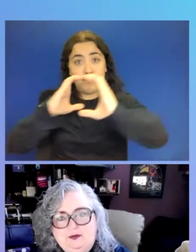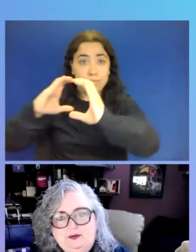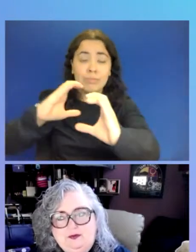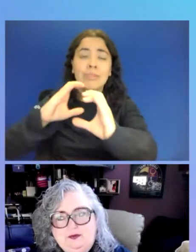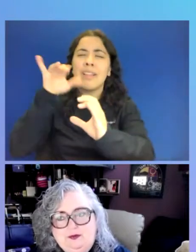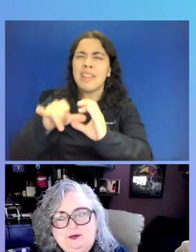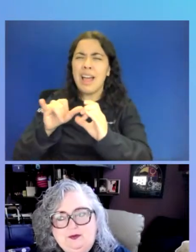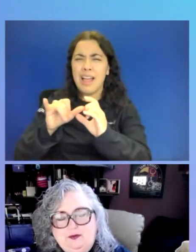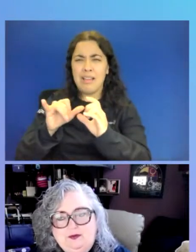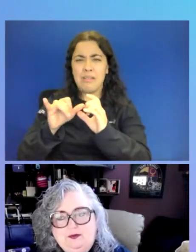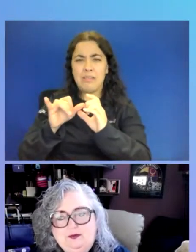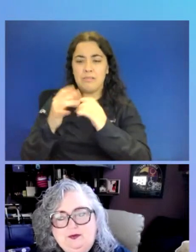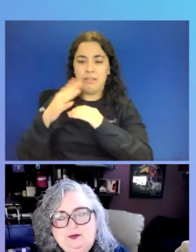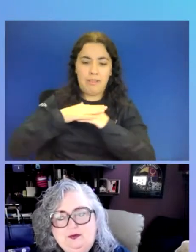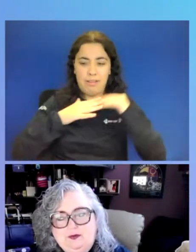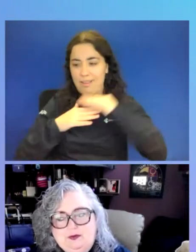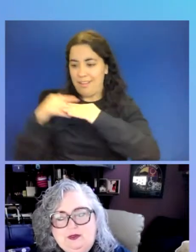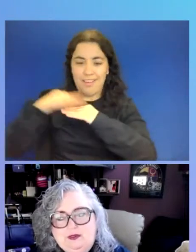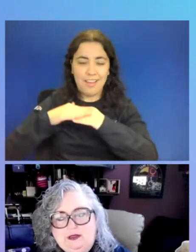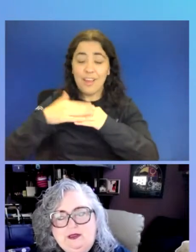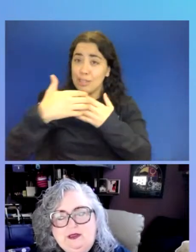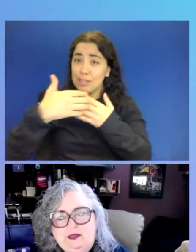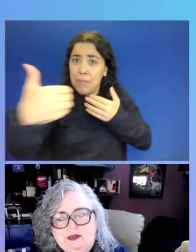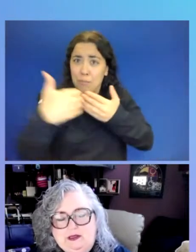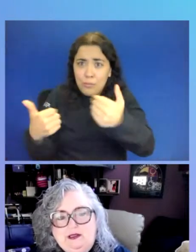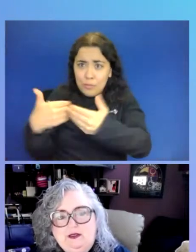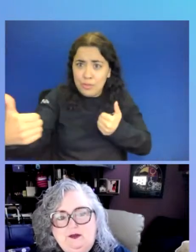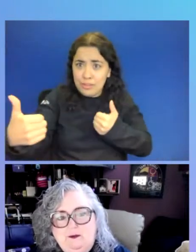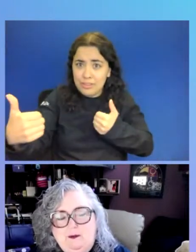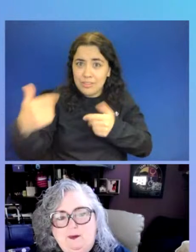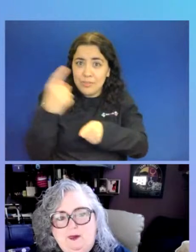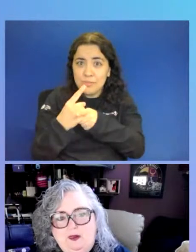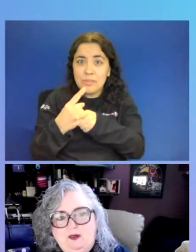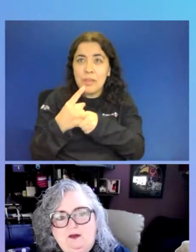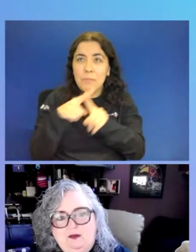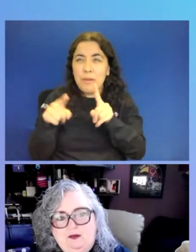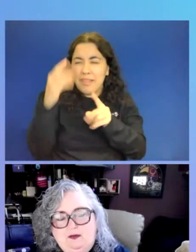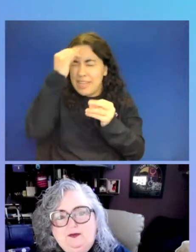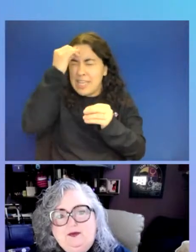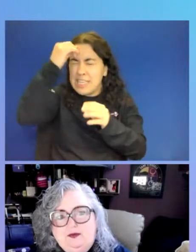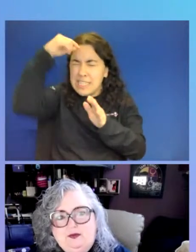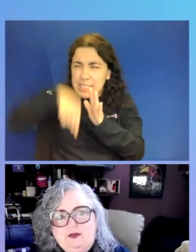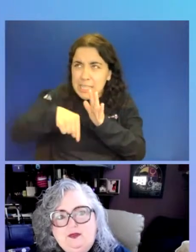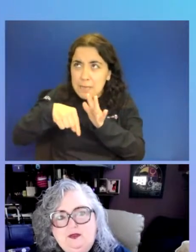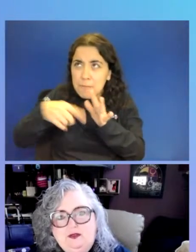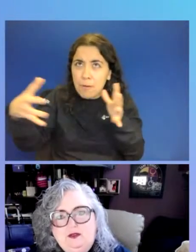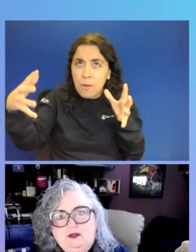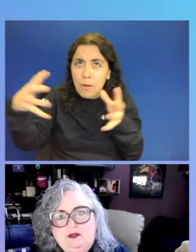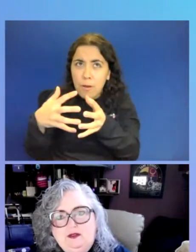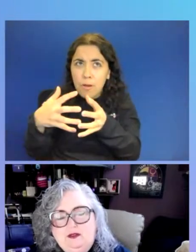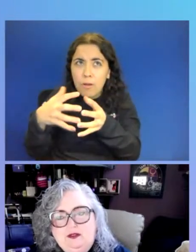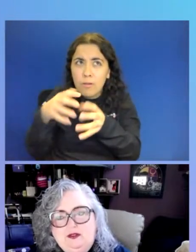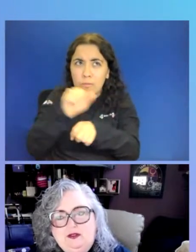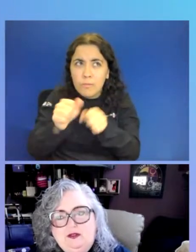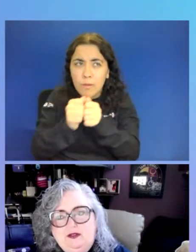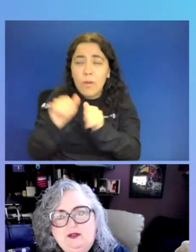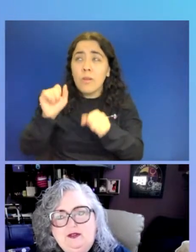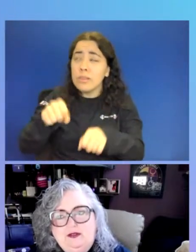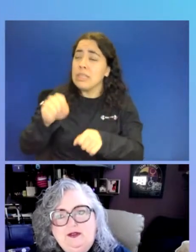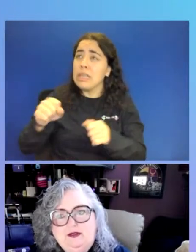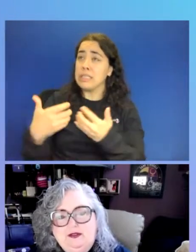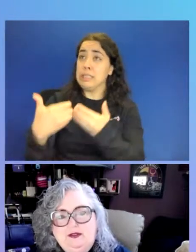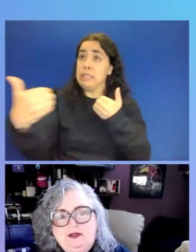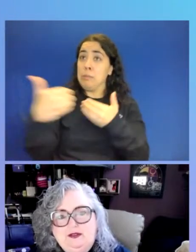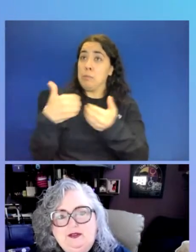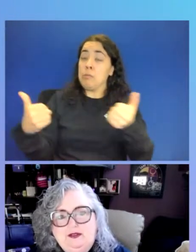of those things are completely separate components until you really think a little bit more deeply and you say, yes, separate,